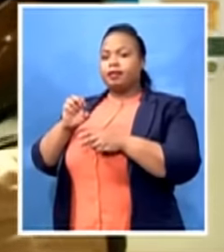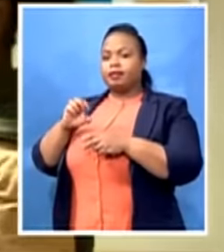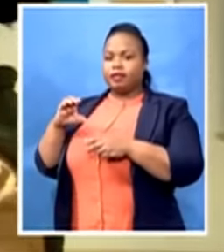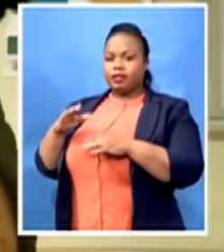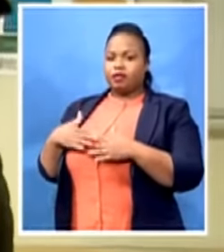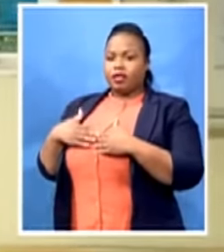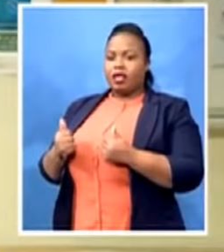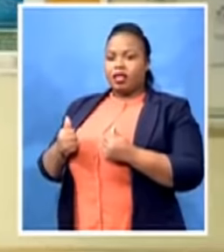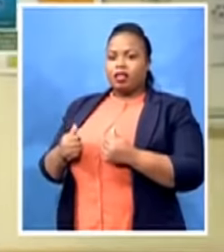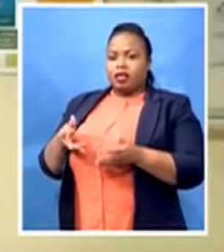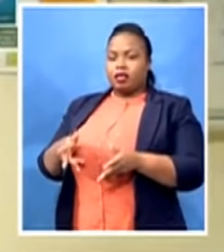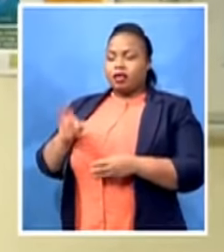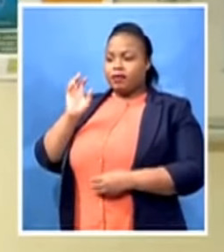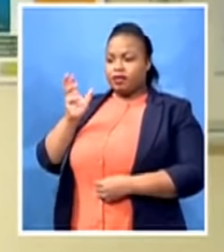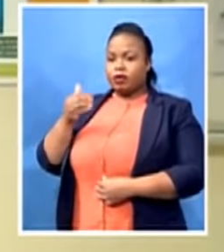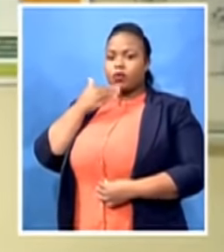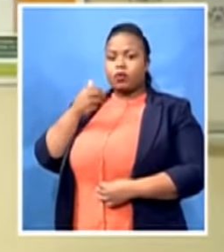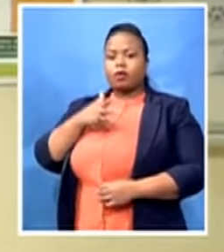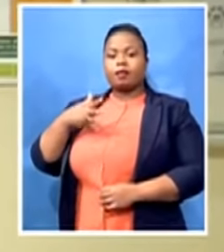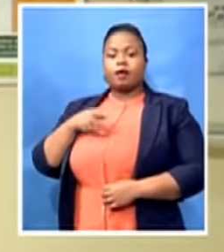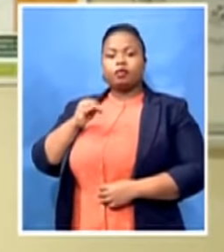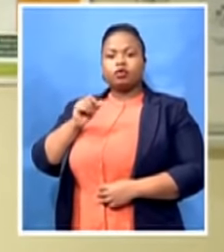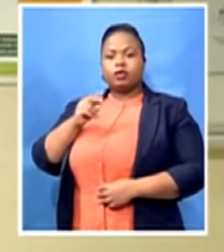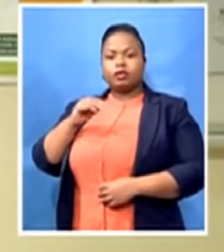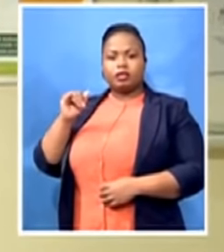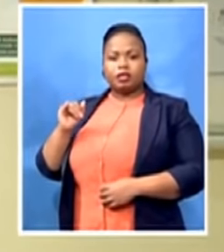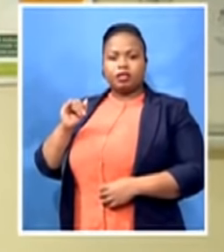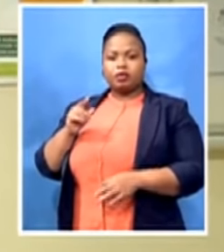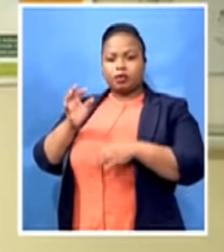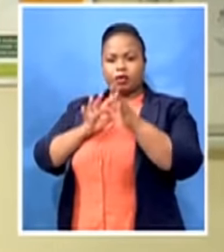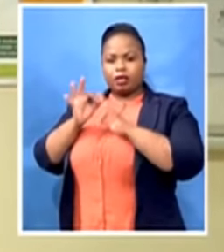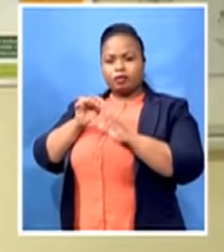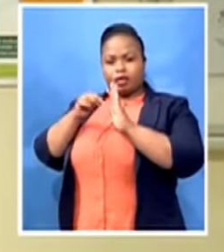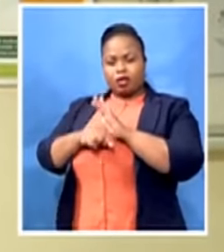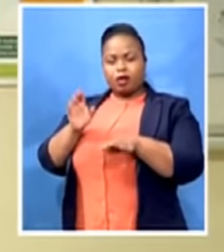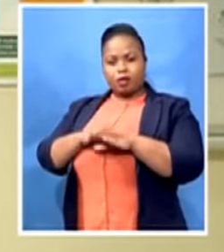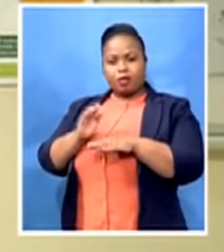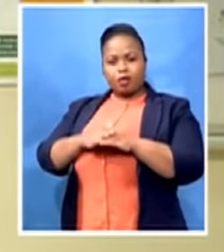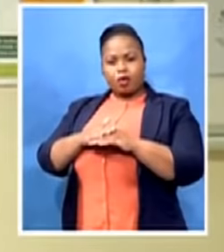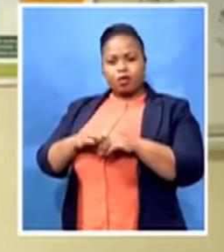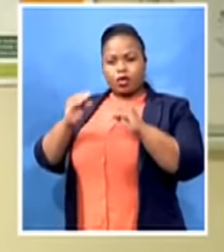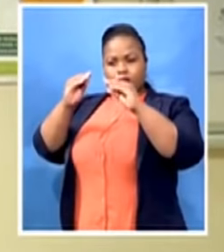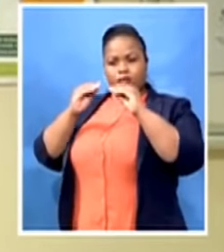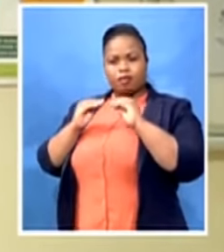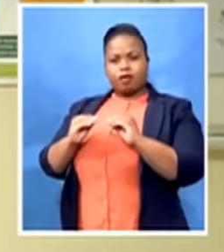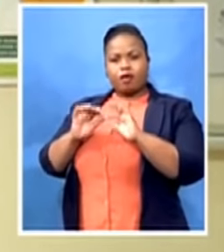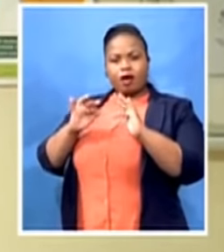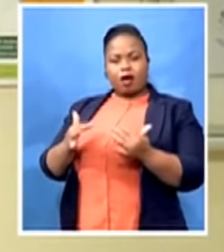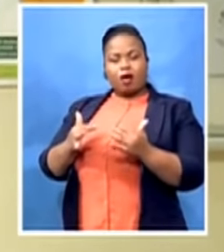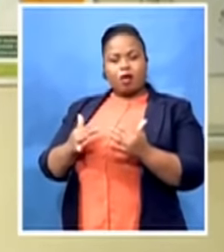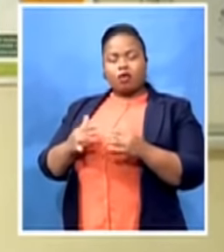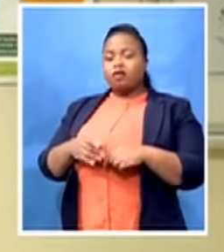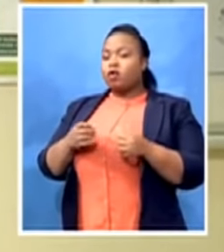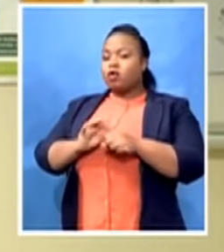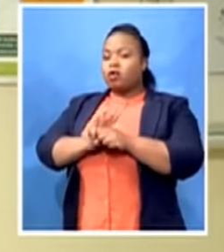Montsentiu, who will get into details in terms of how are we moving in terms of fighting coronavirus in the Free State.